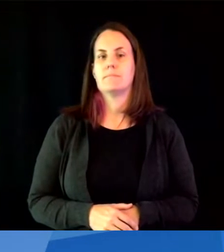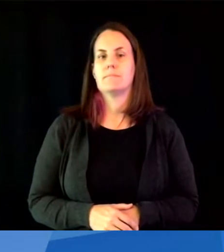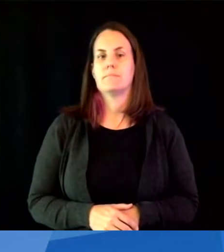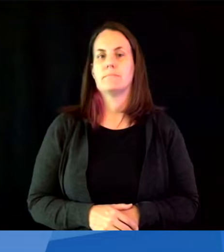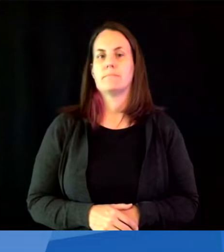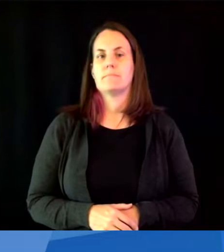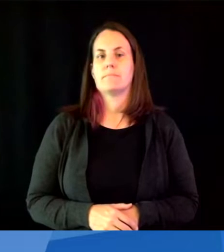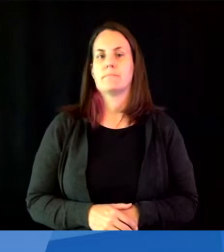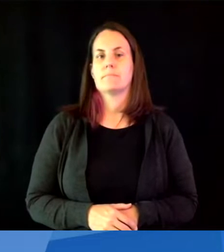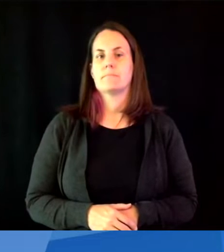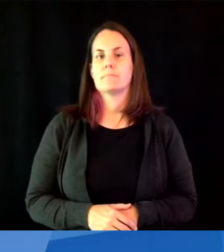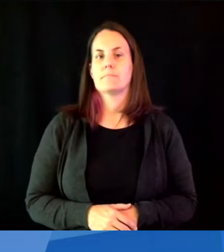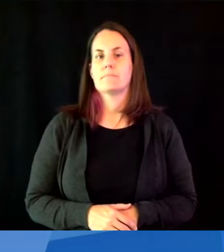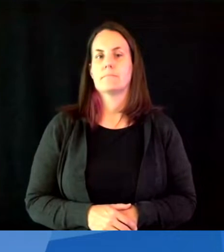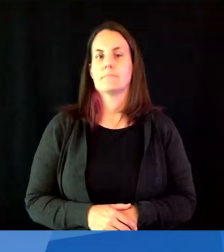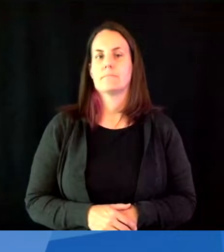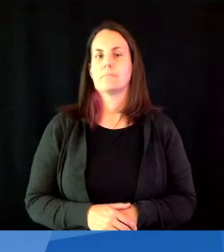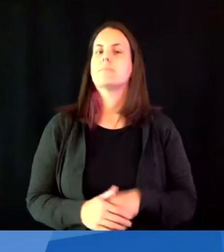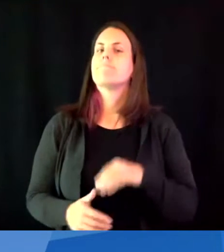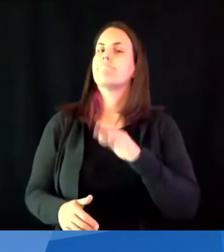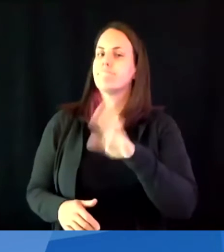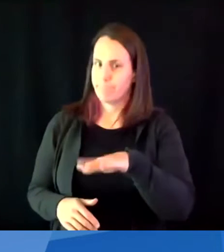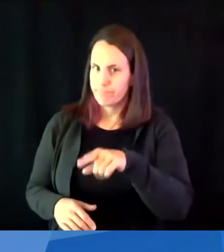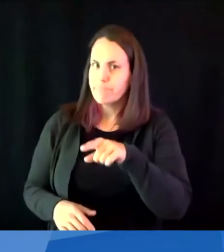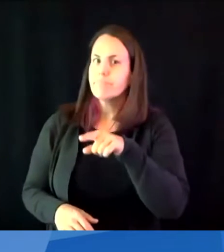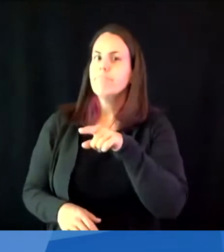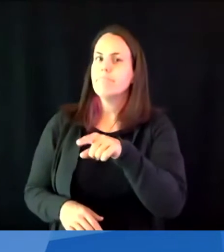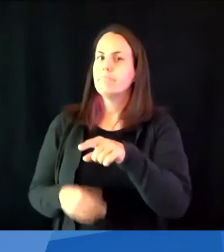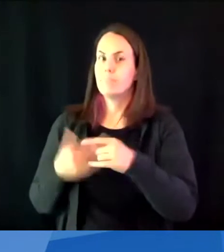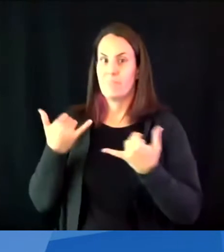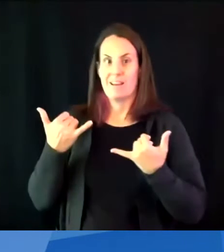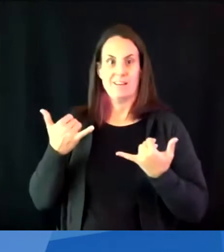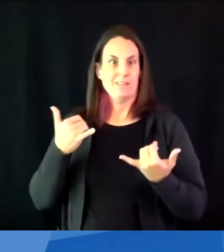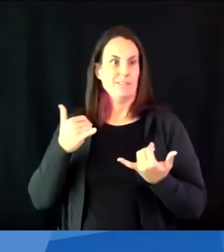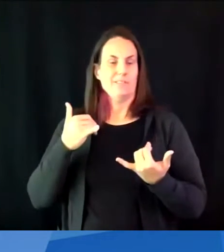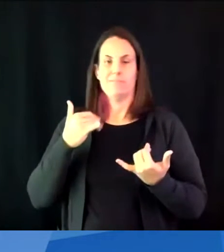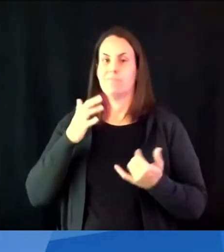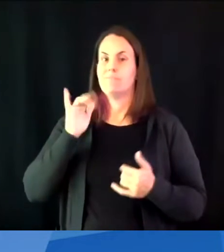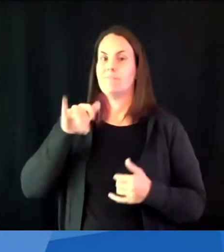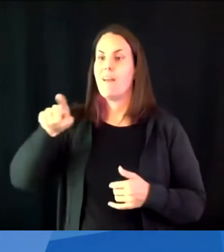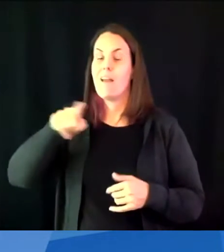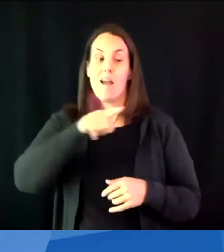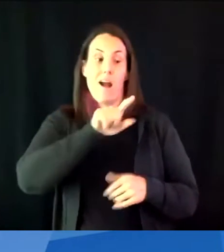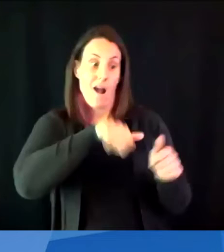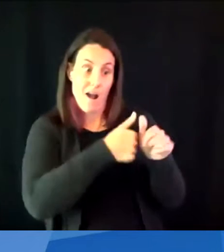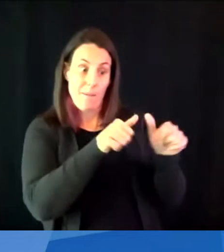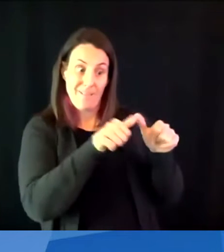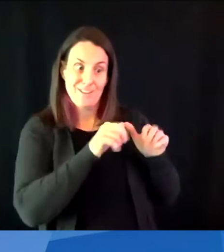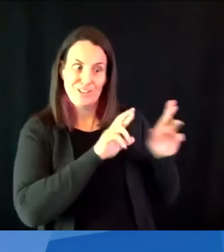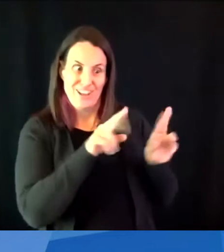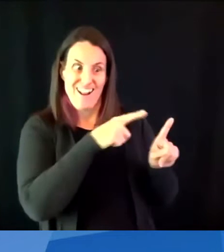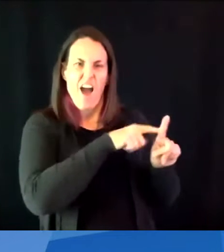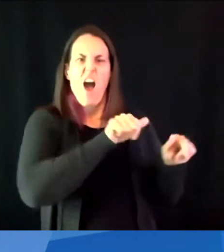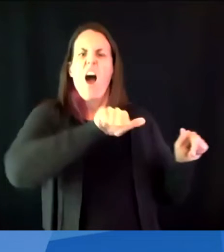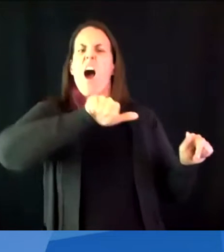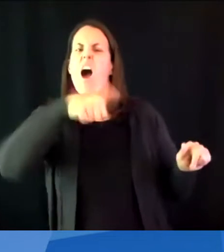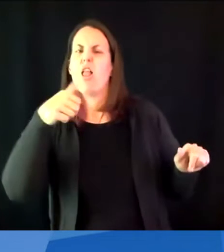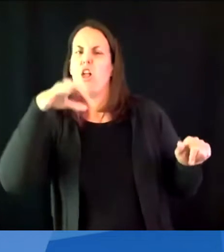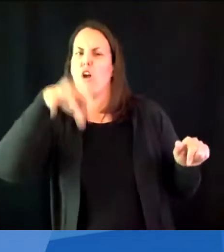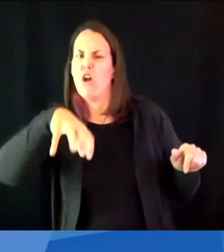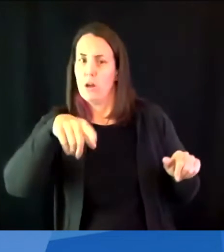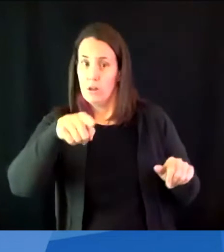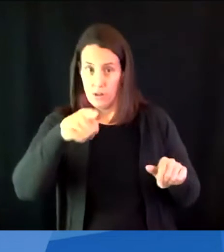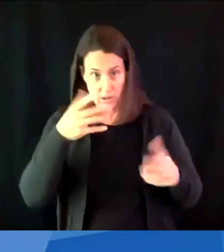need a second or third facility. And I was just wondering, have any of those been done in the Fox Valley area? Do you